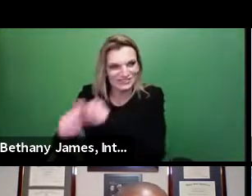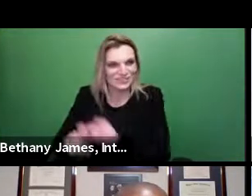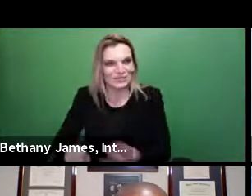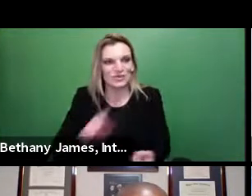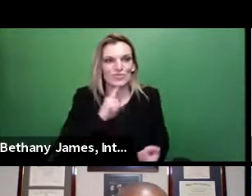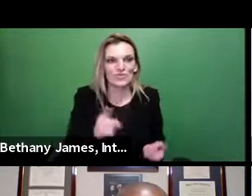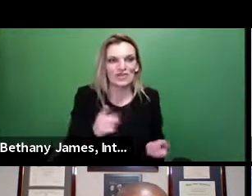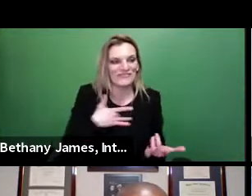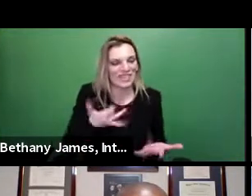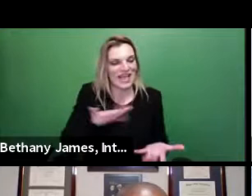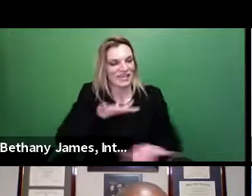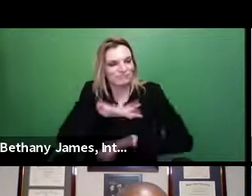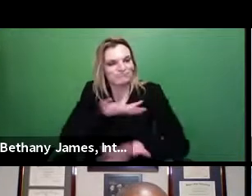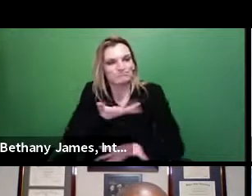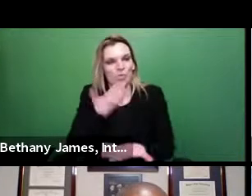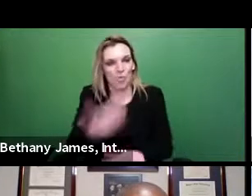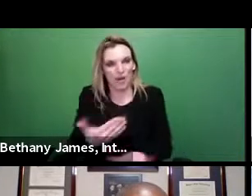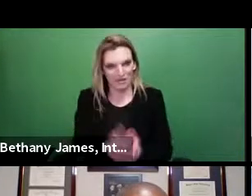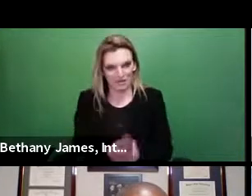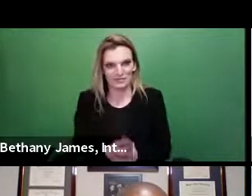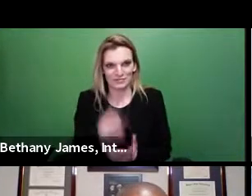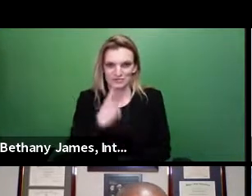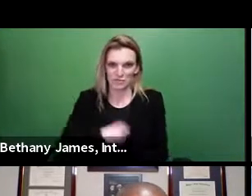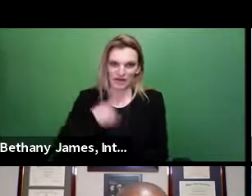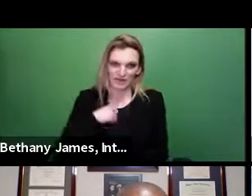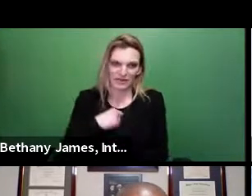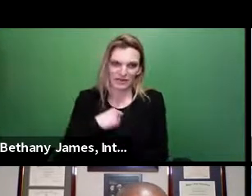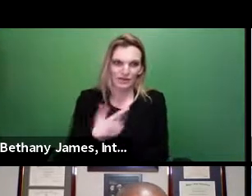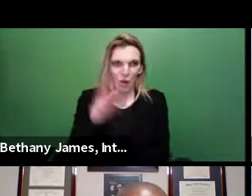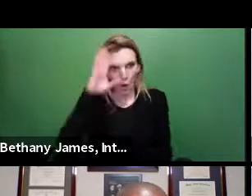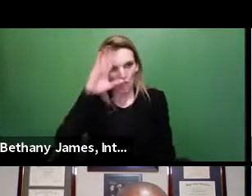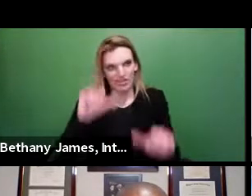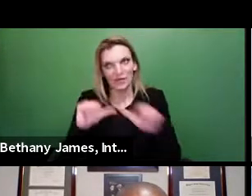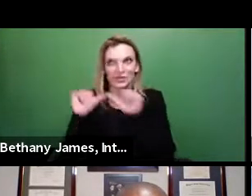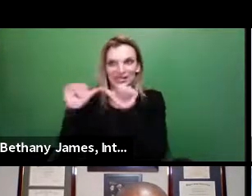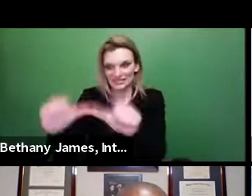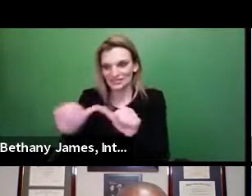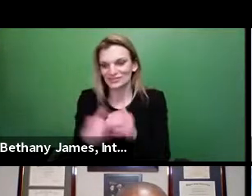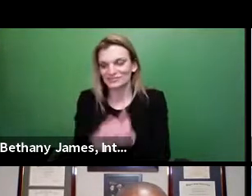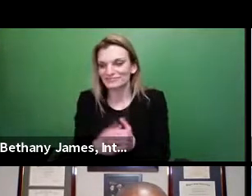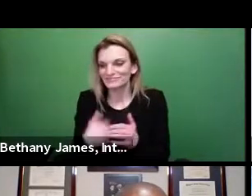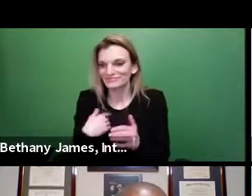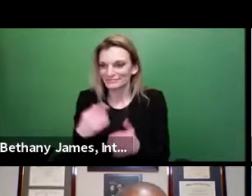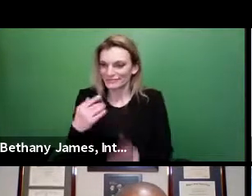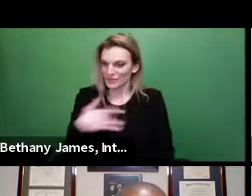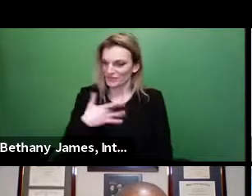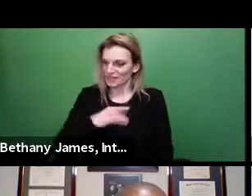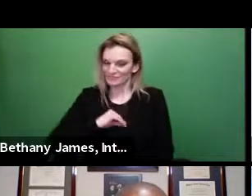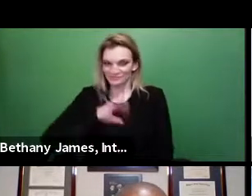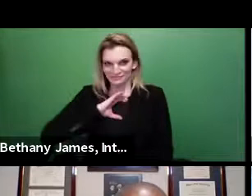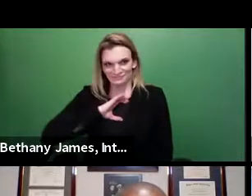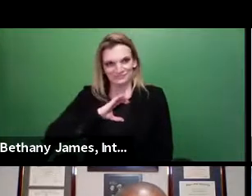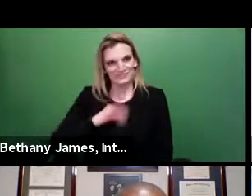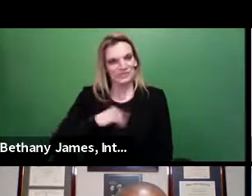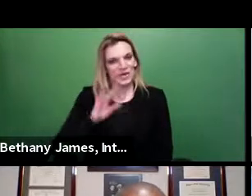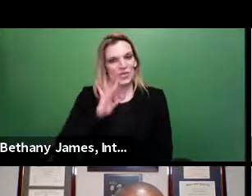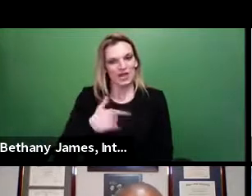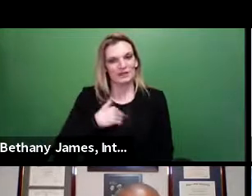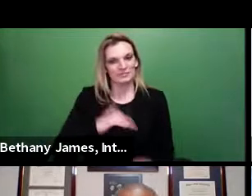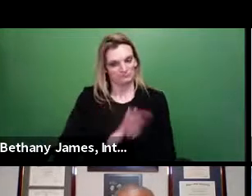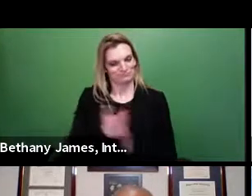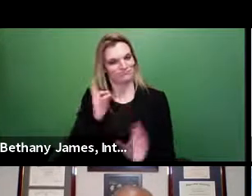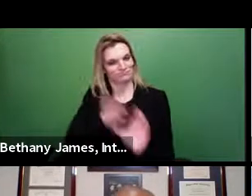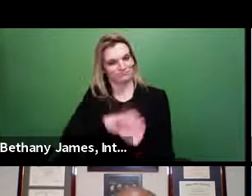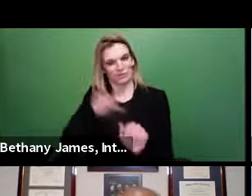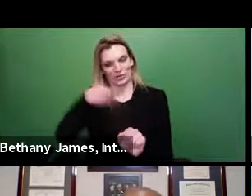along well. And I'm proud of that. And I hope it can continue. And I'm going to wear it like a proud badge every single day that I got to be a part of something